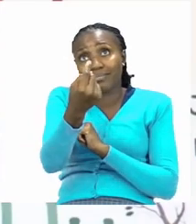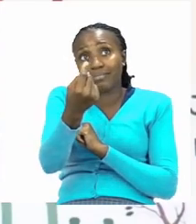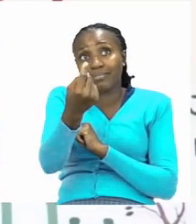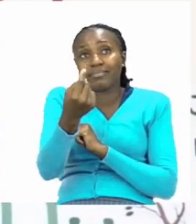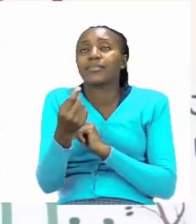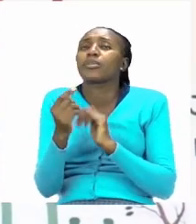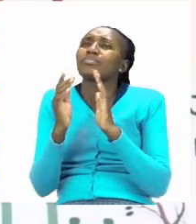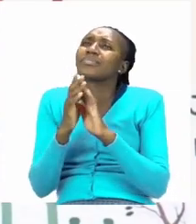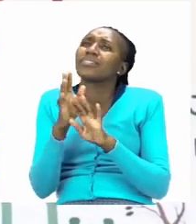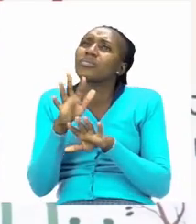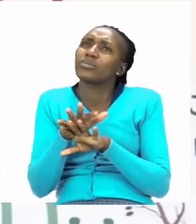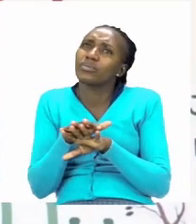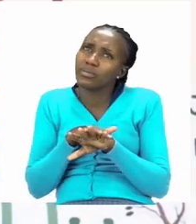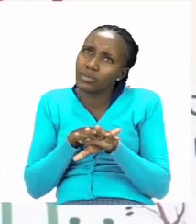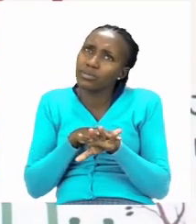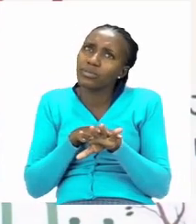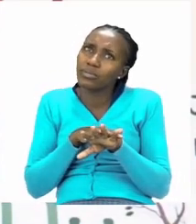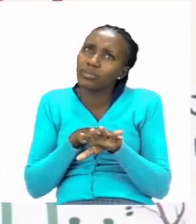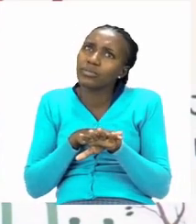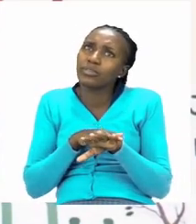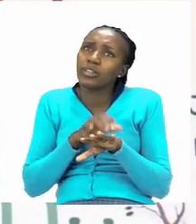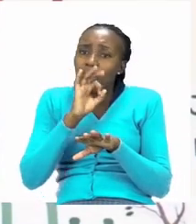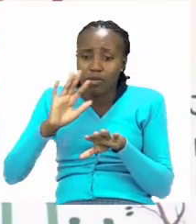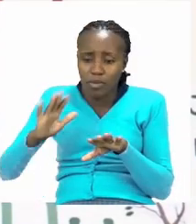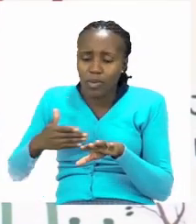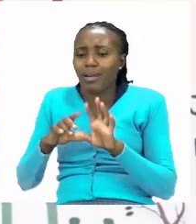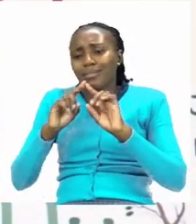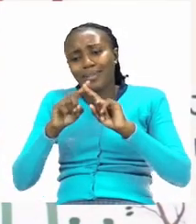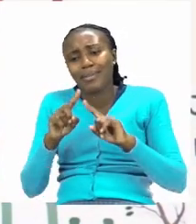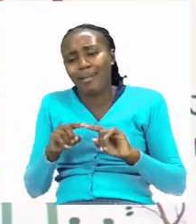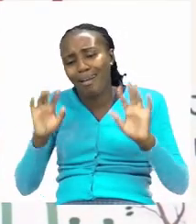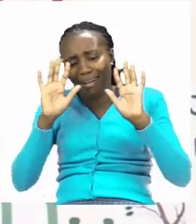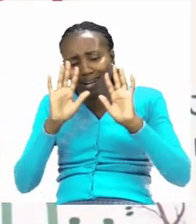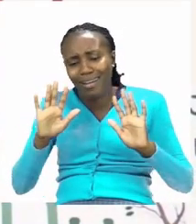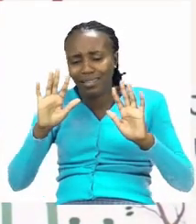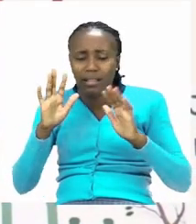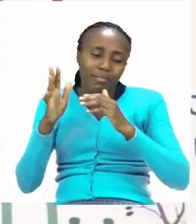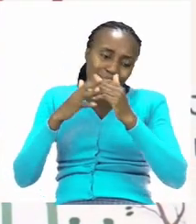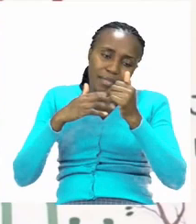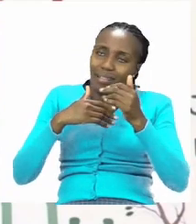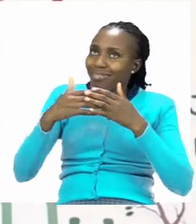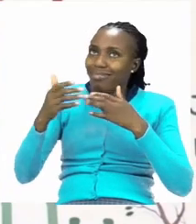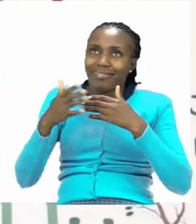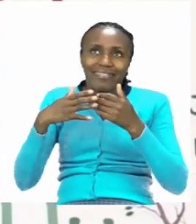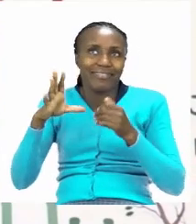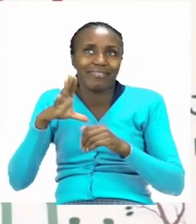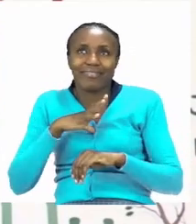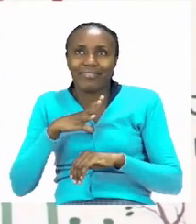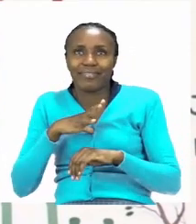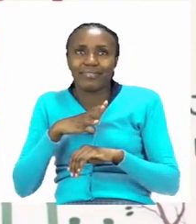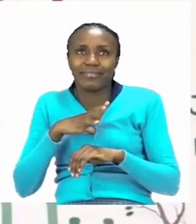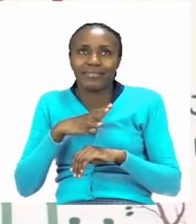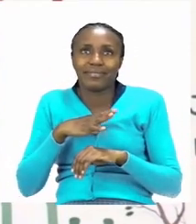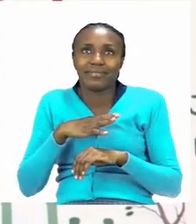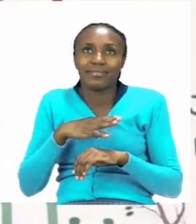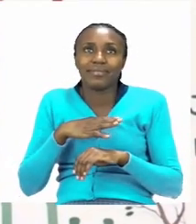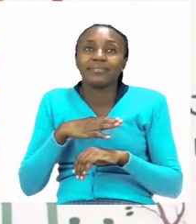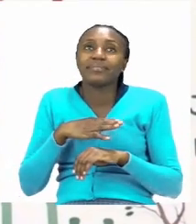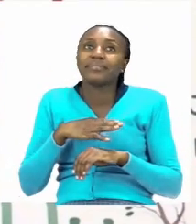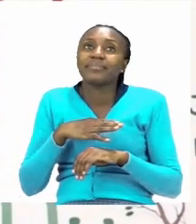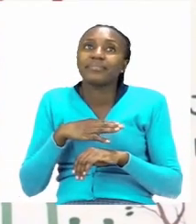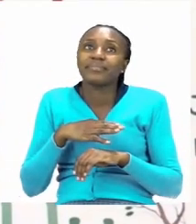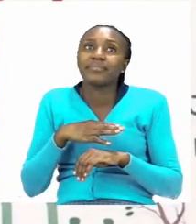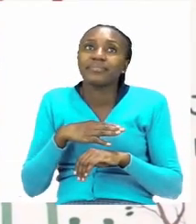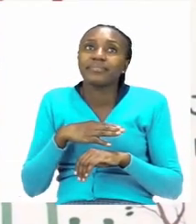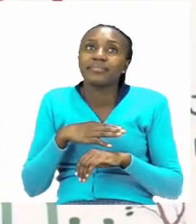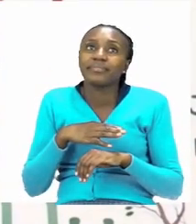Take your time. You can do different designs or you can do different colors. When you're done with that part, you